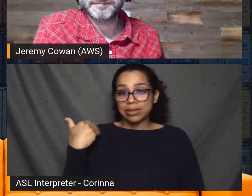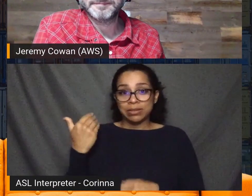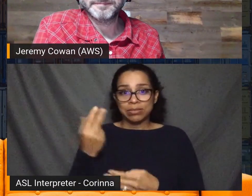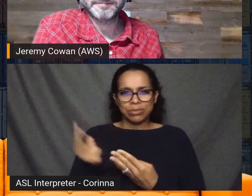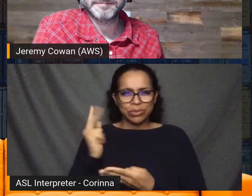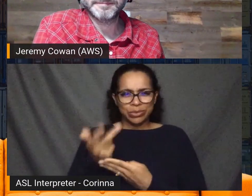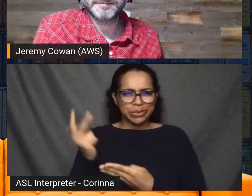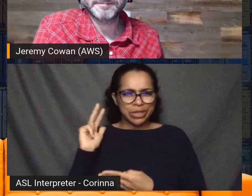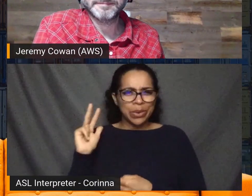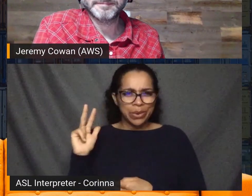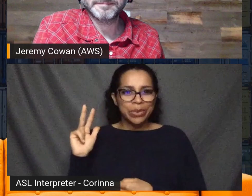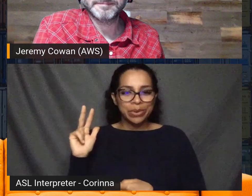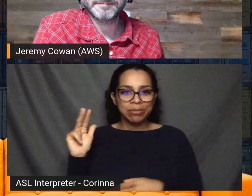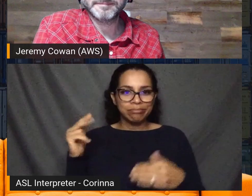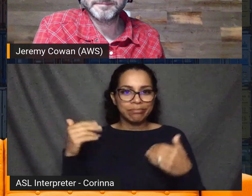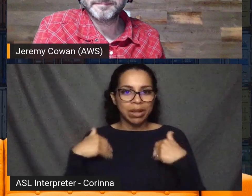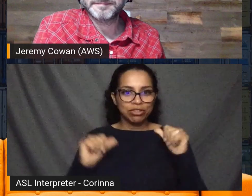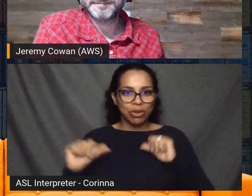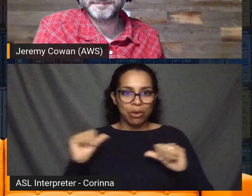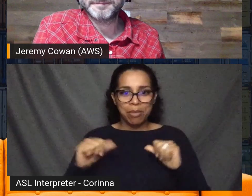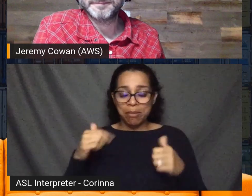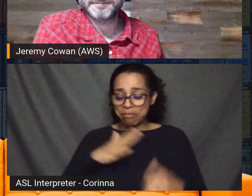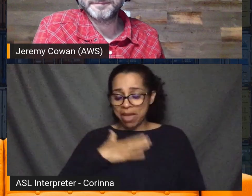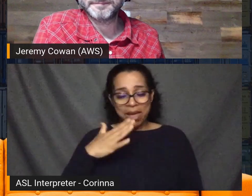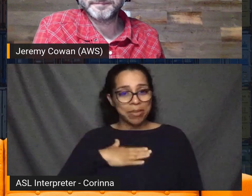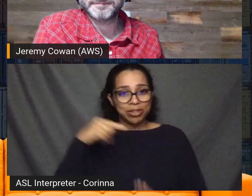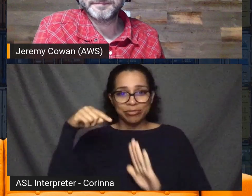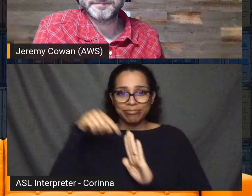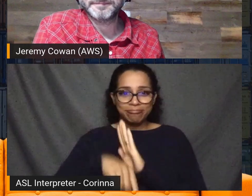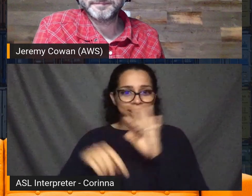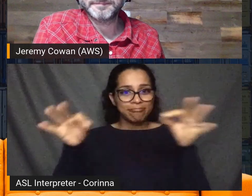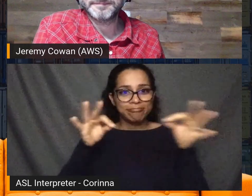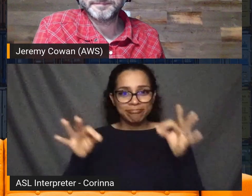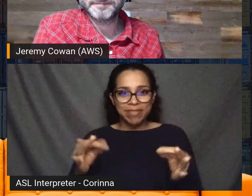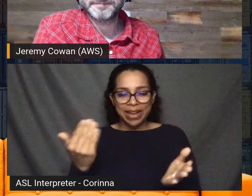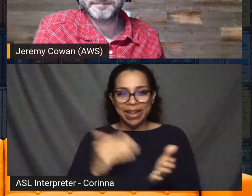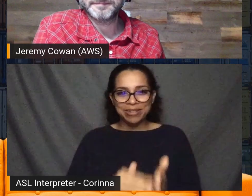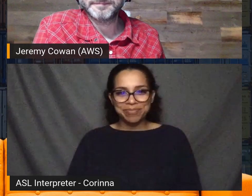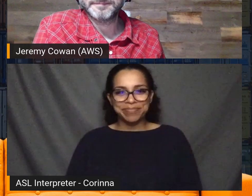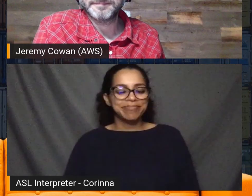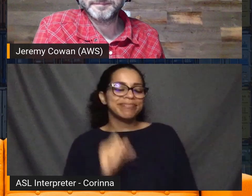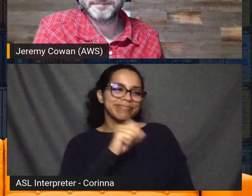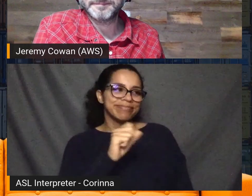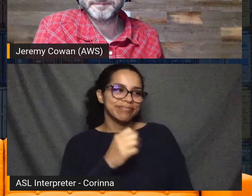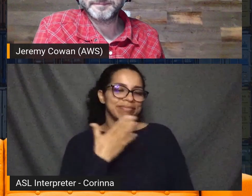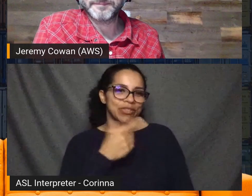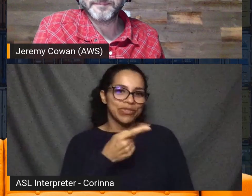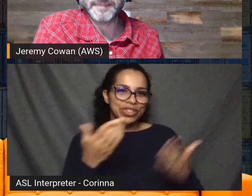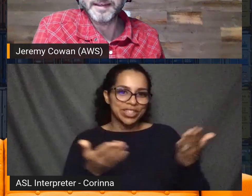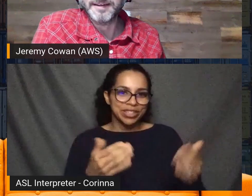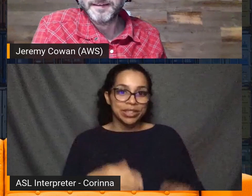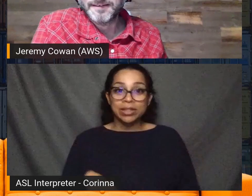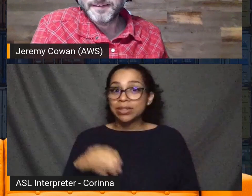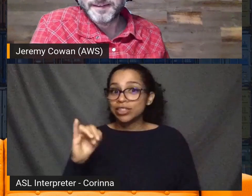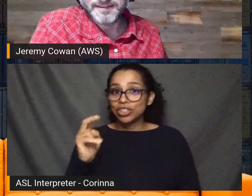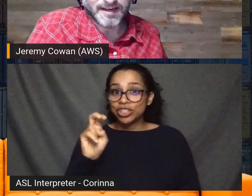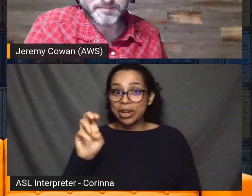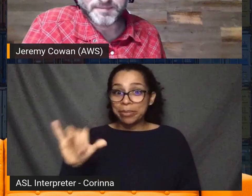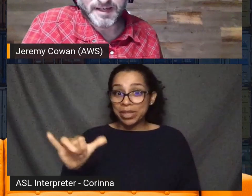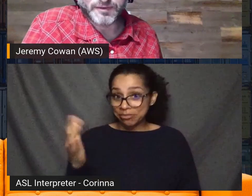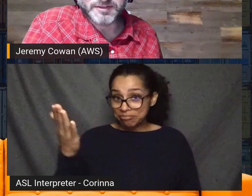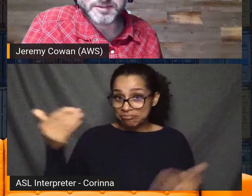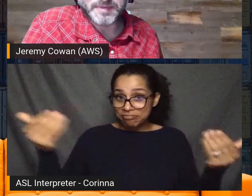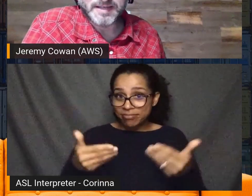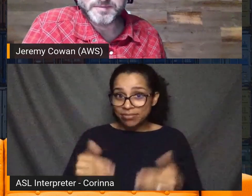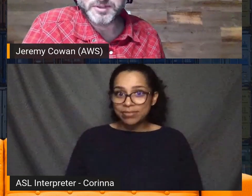but I'm happy to deep dive IPv6 again one more time. Love having you on the show. Jeremy, say hello. What do you do? Yeah,